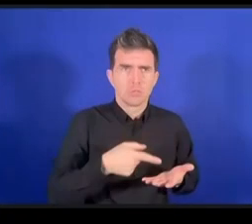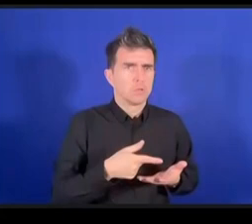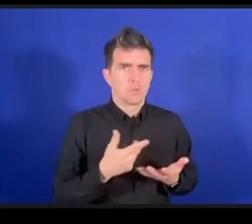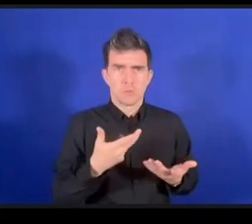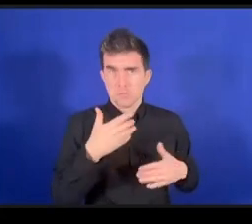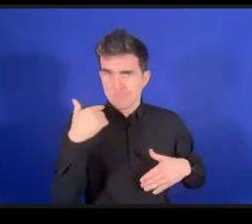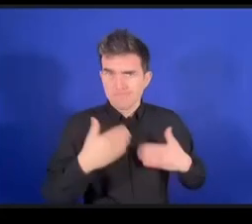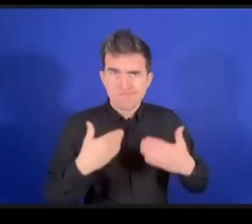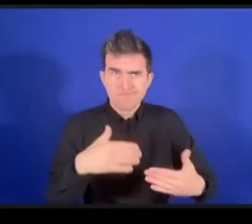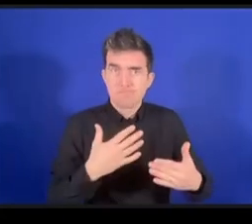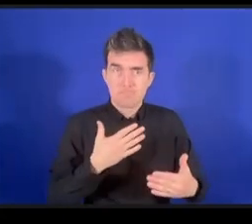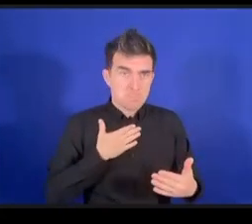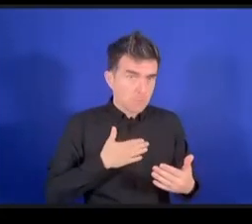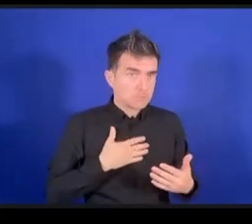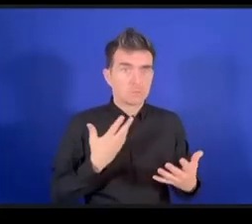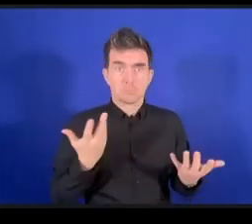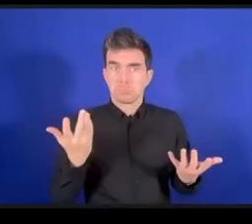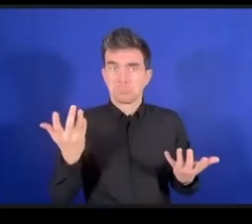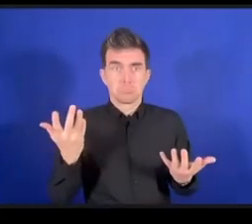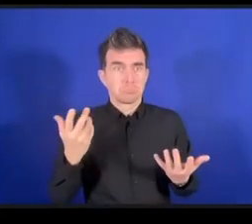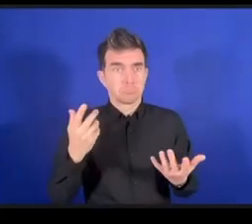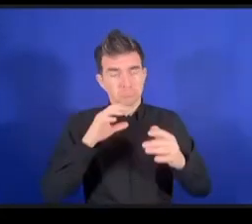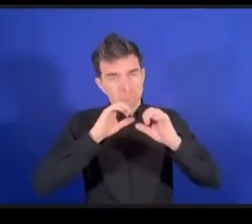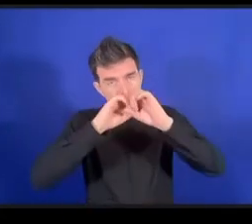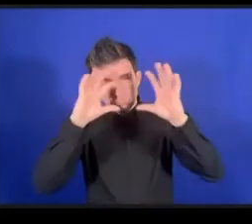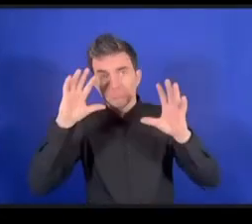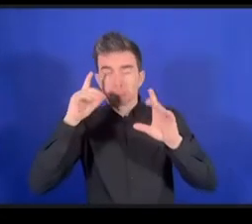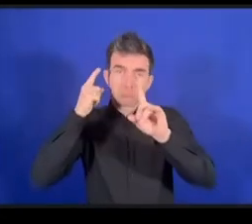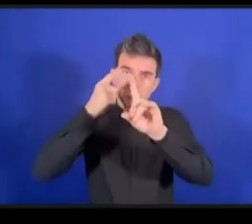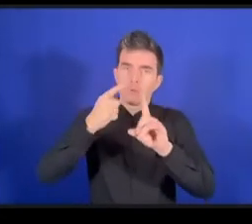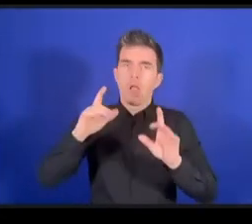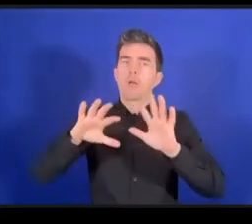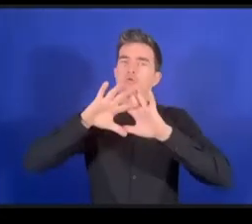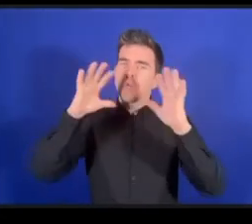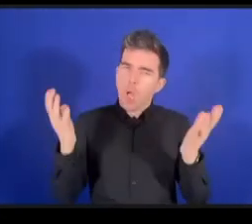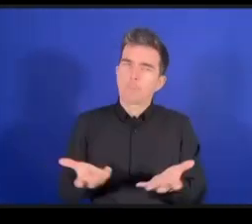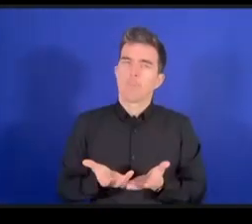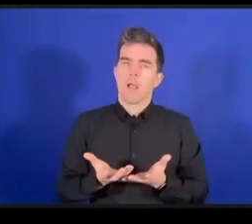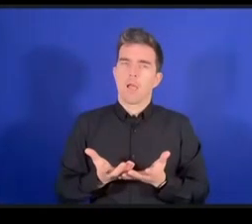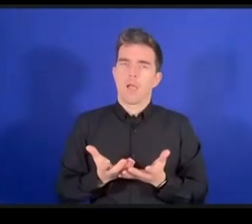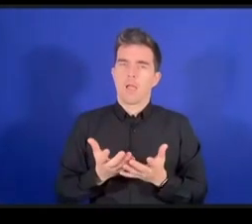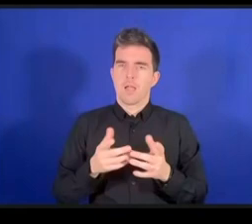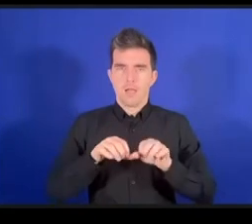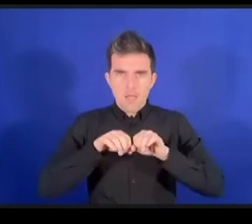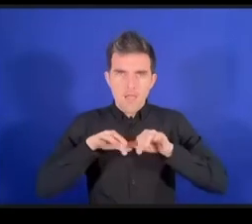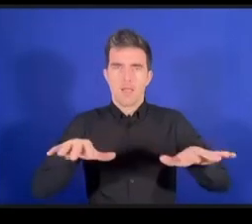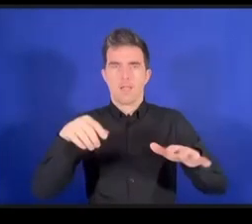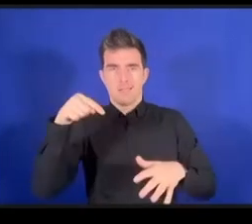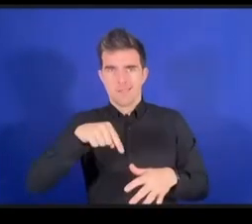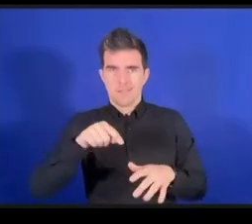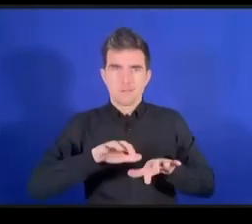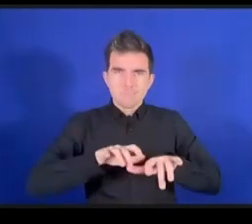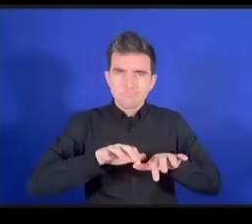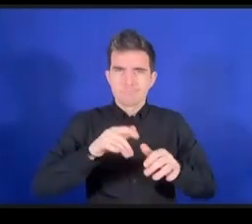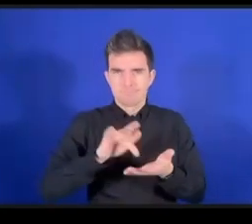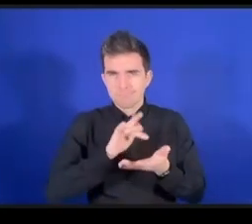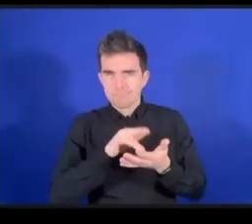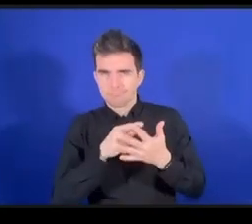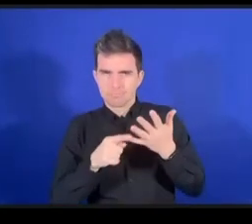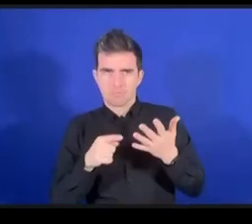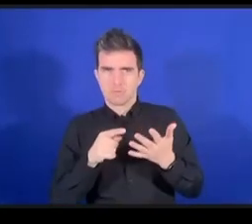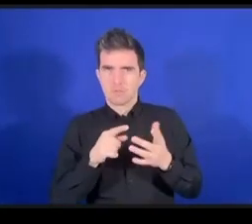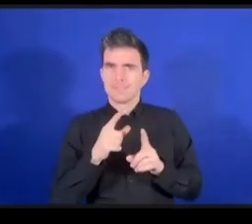we start at the other end with the Youth Dynamic Coalition? But can you be very, very concise, because